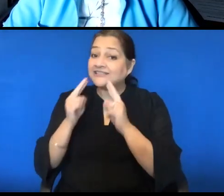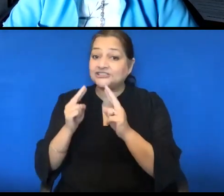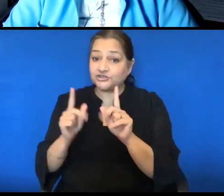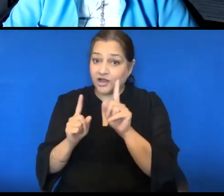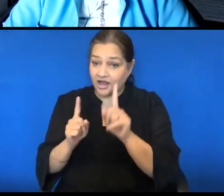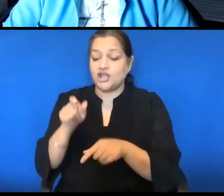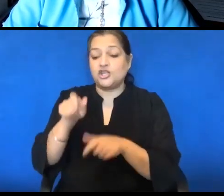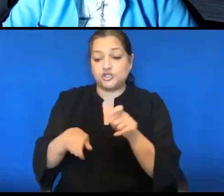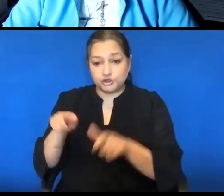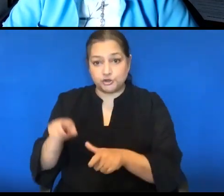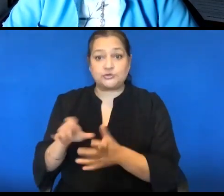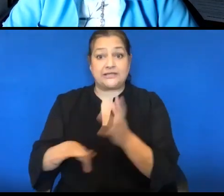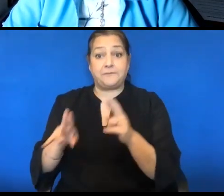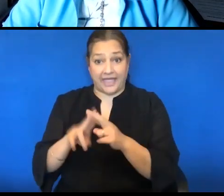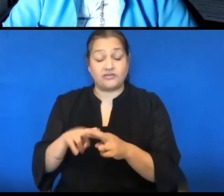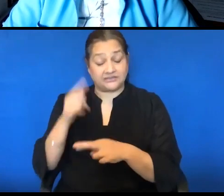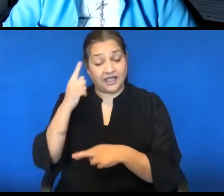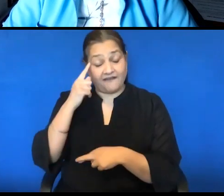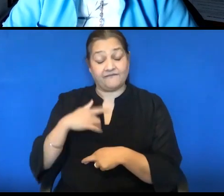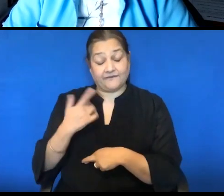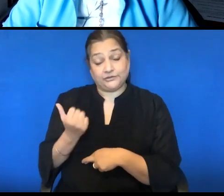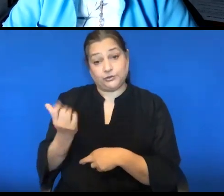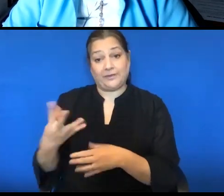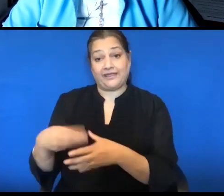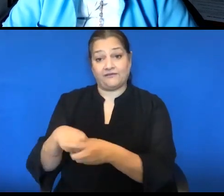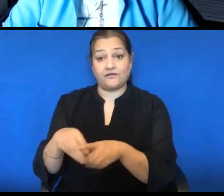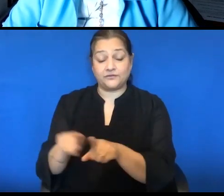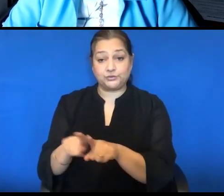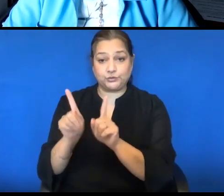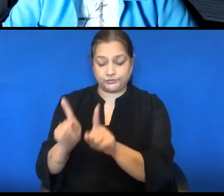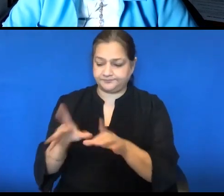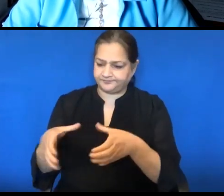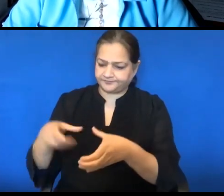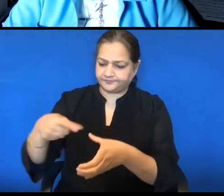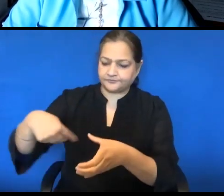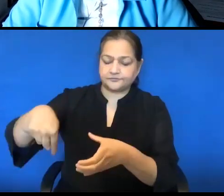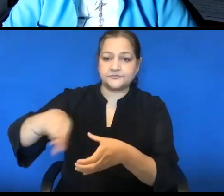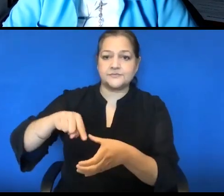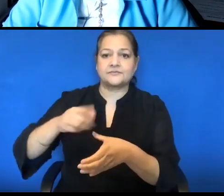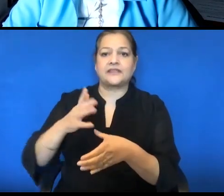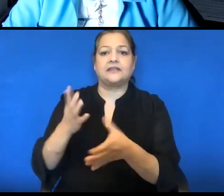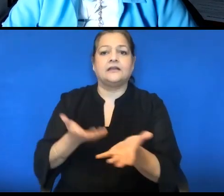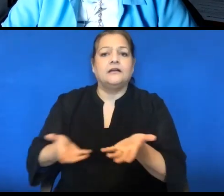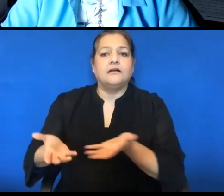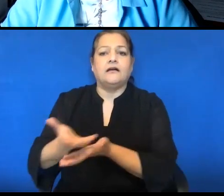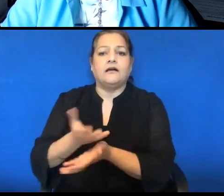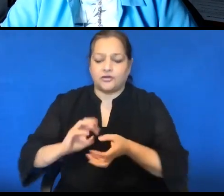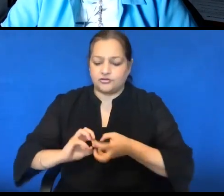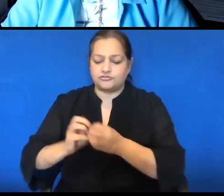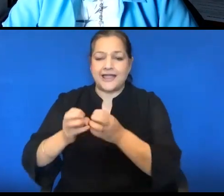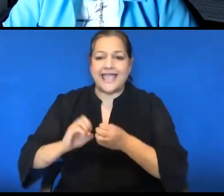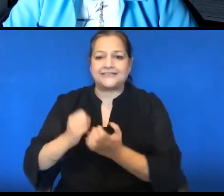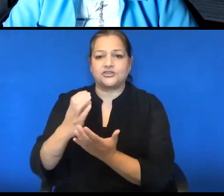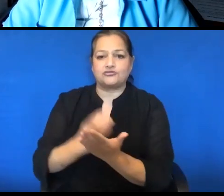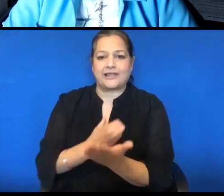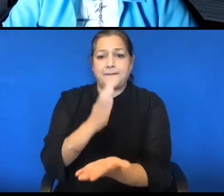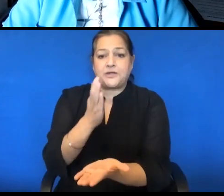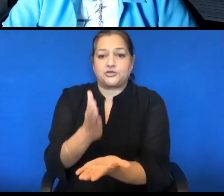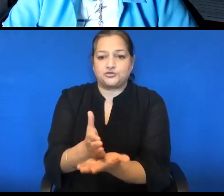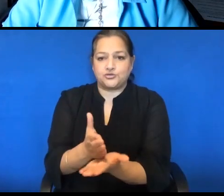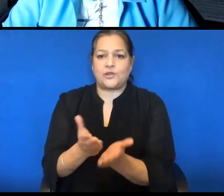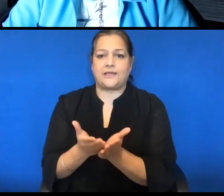students and parents should be on there too, so that we can together create a curriculum that is truly broad and